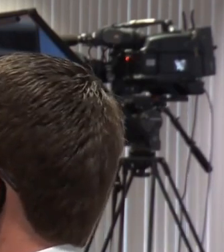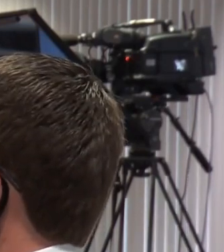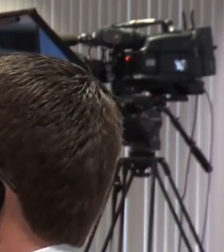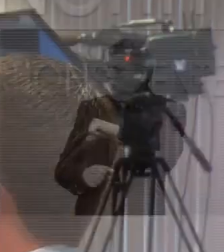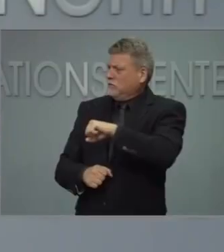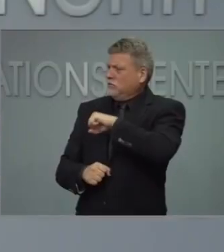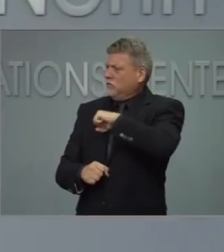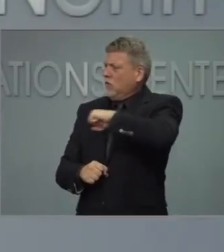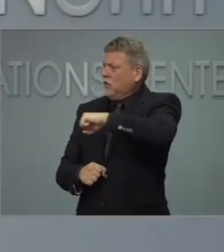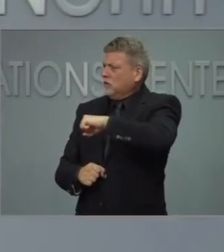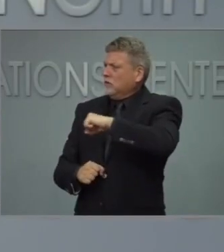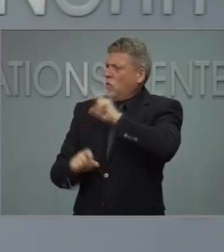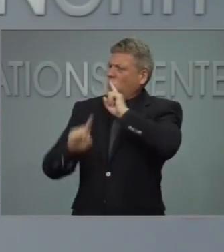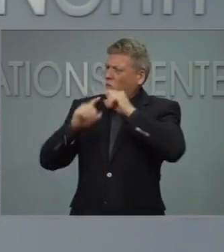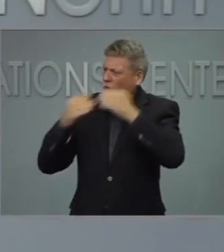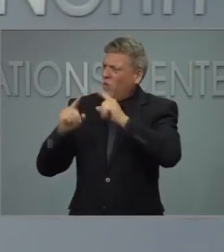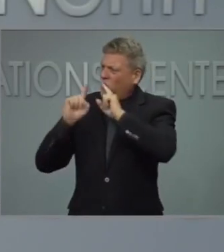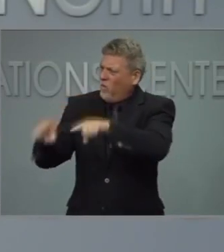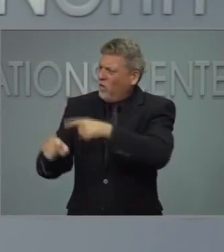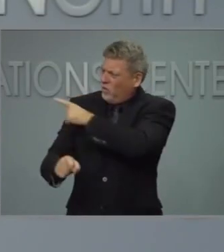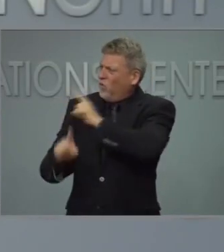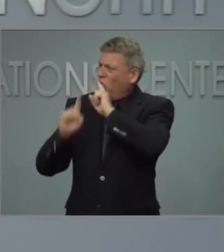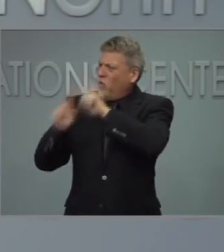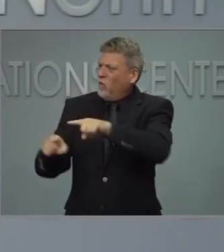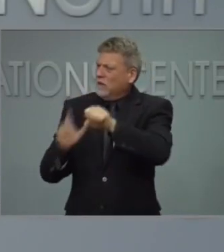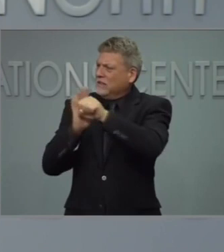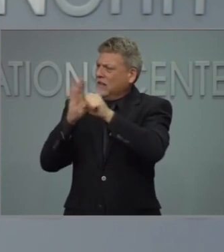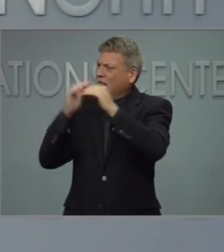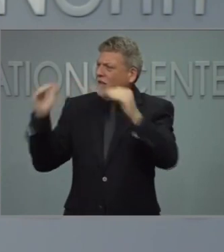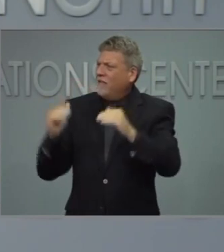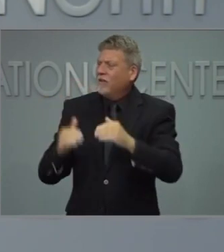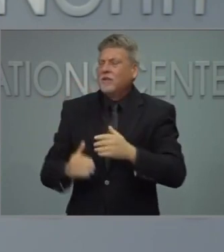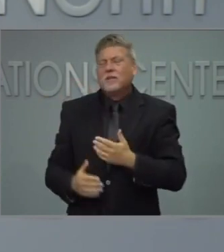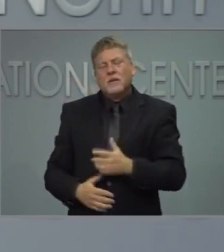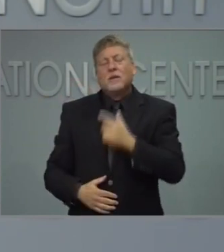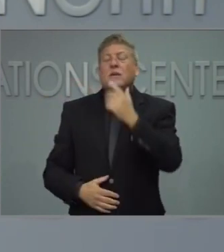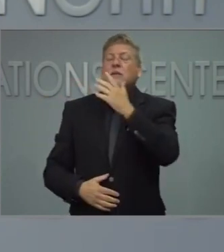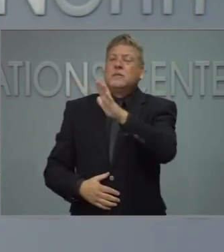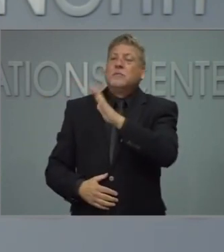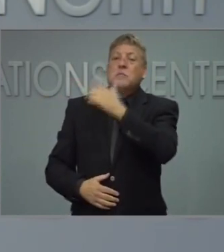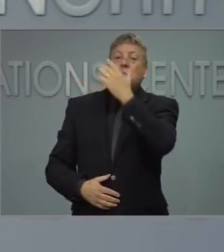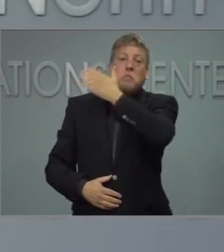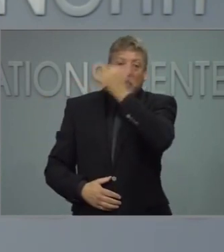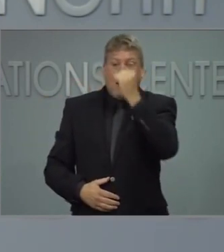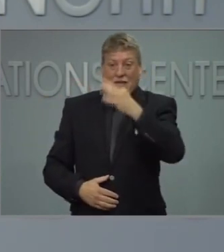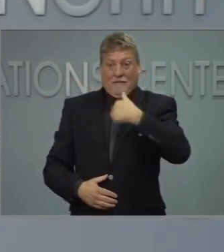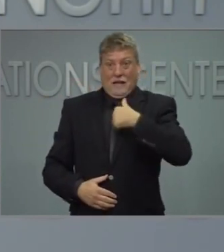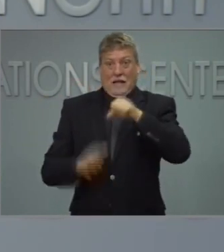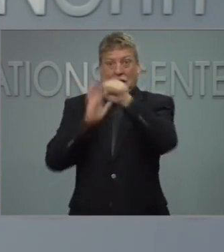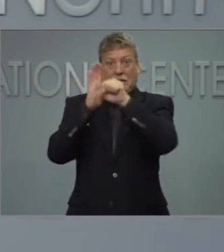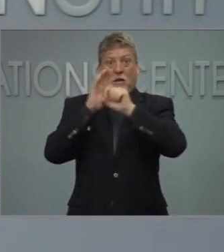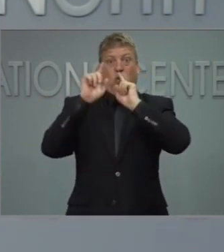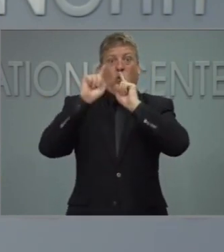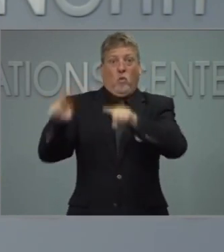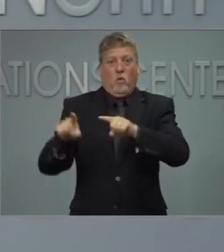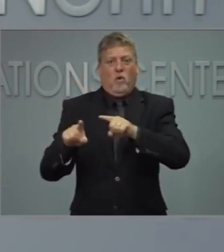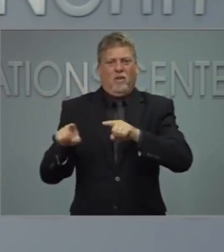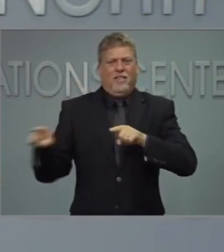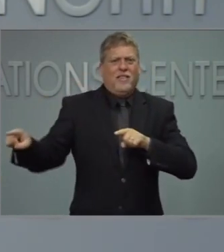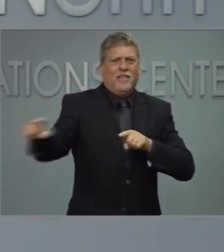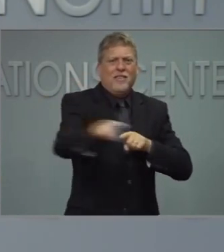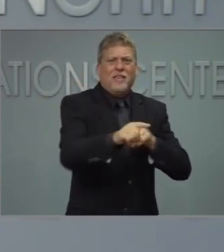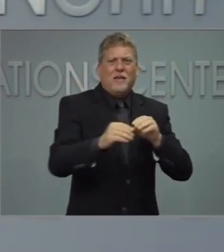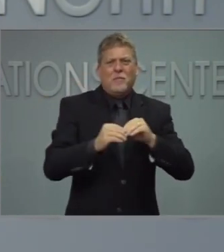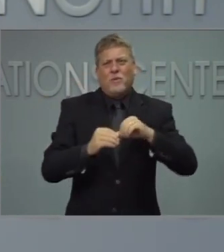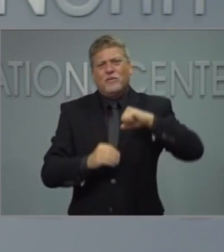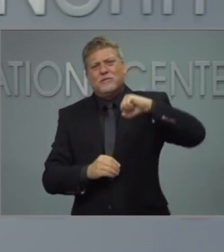have to do this? Well, first, I think you get more effective buy-in when it is done at the local level and decisions